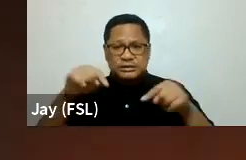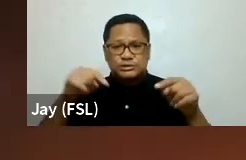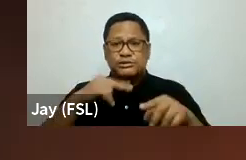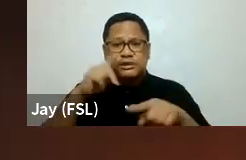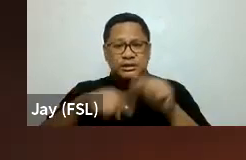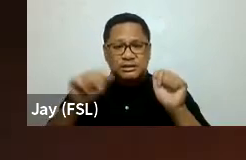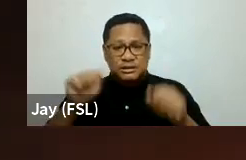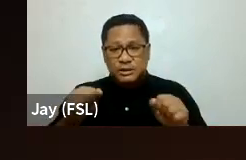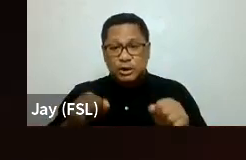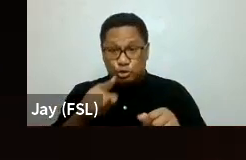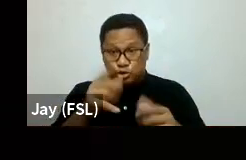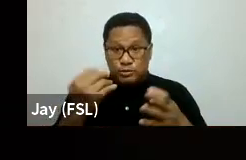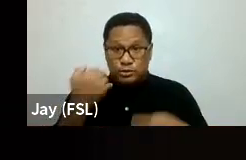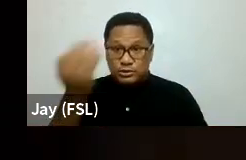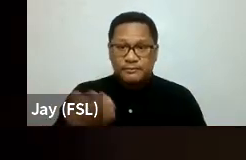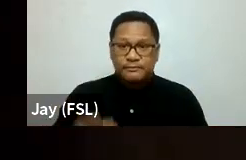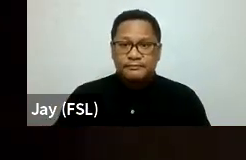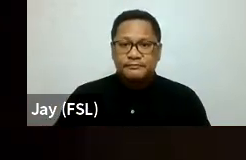you really want to die?